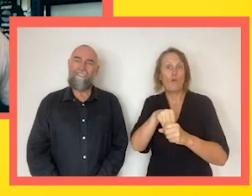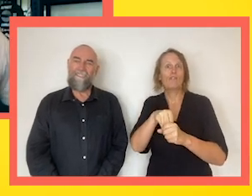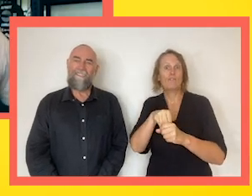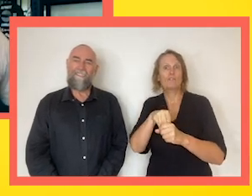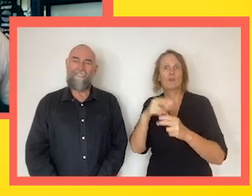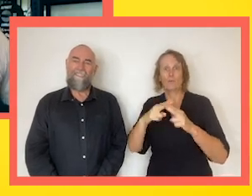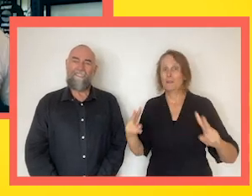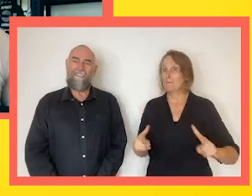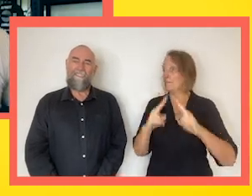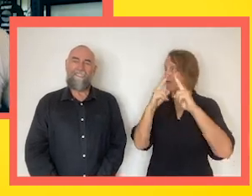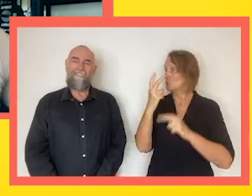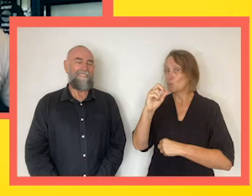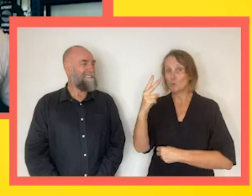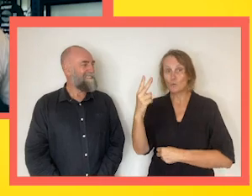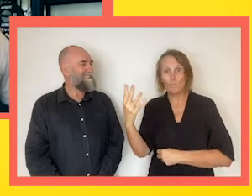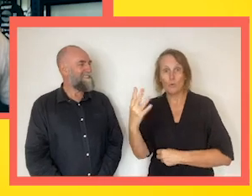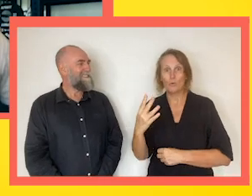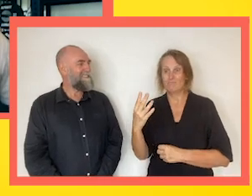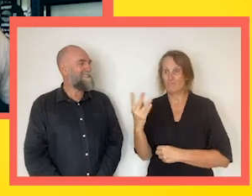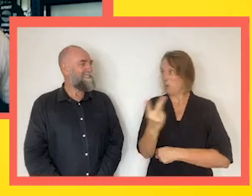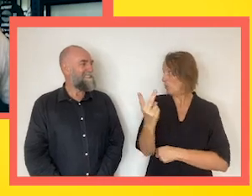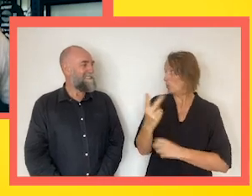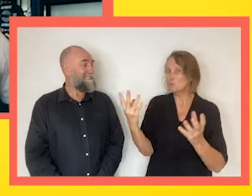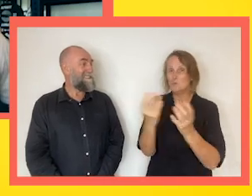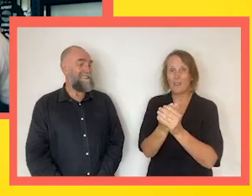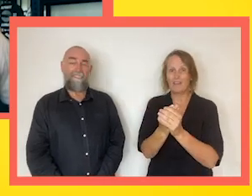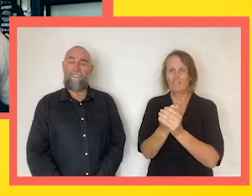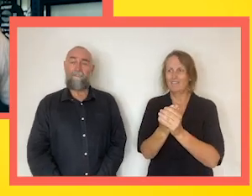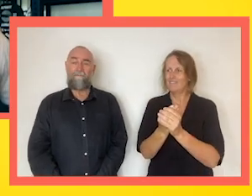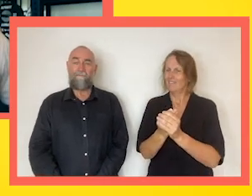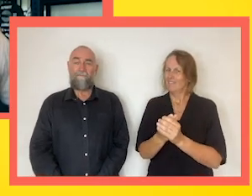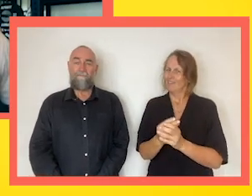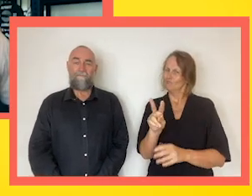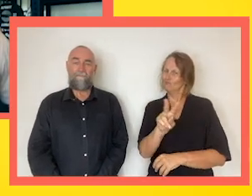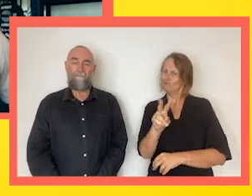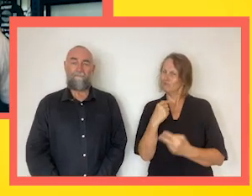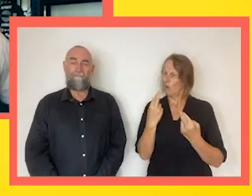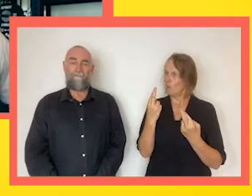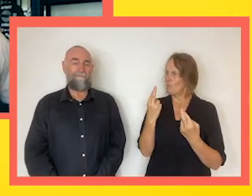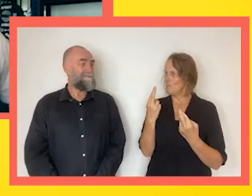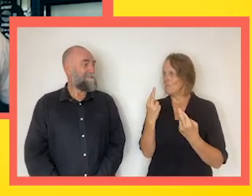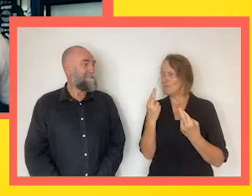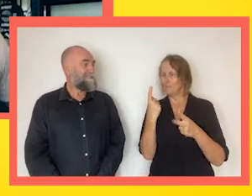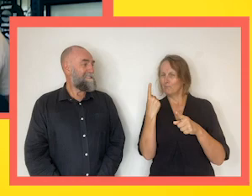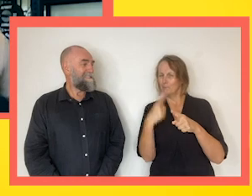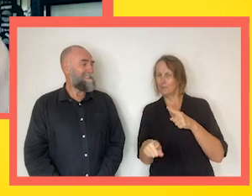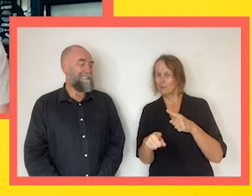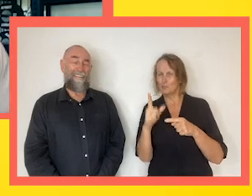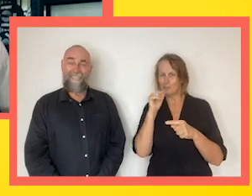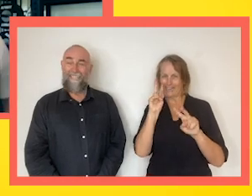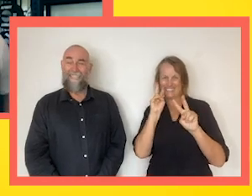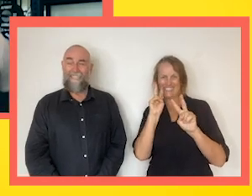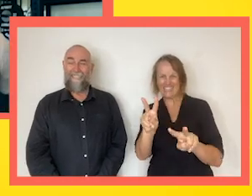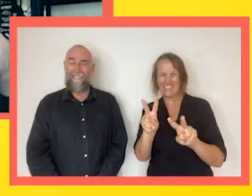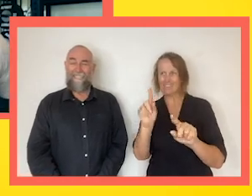in, Paris 2024 together. Such good vibes. I'm hoping we can qualify just so I can see these